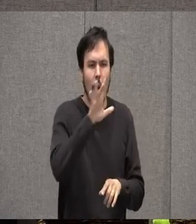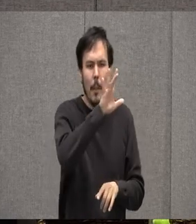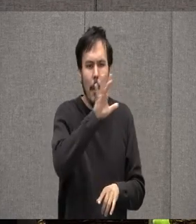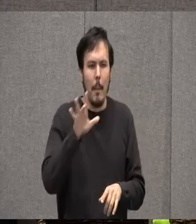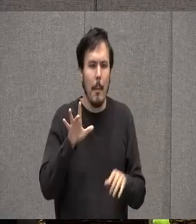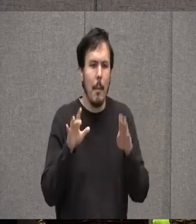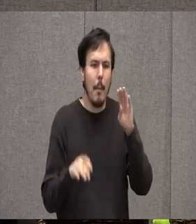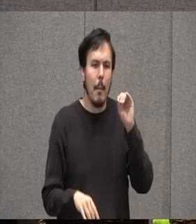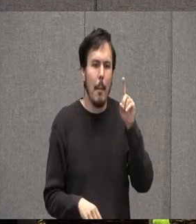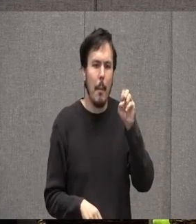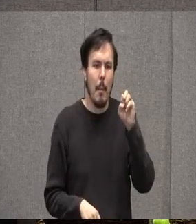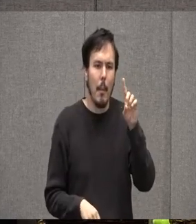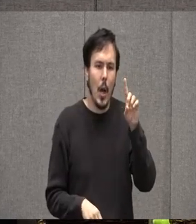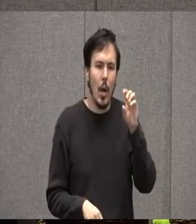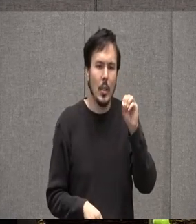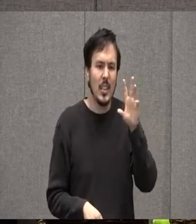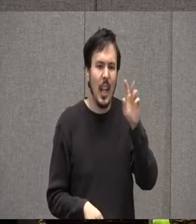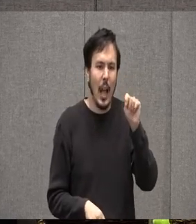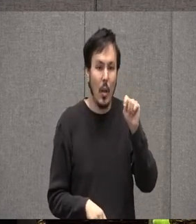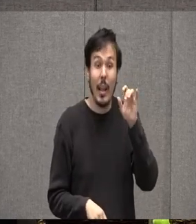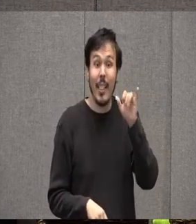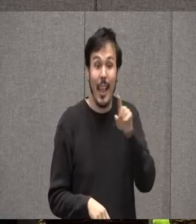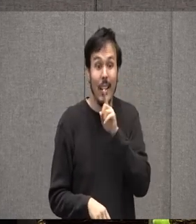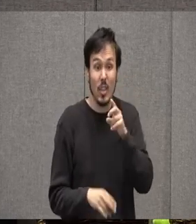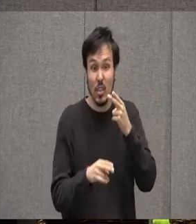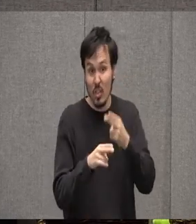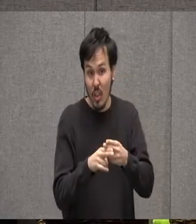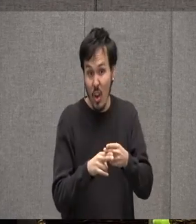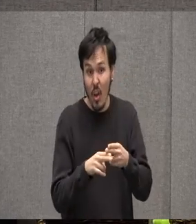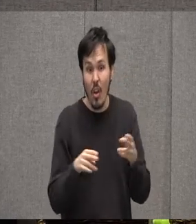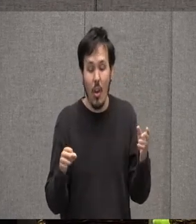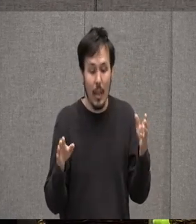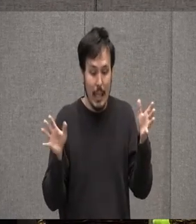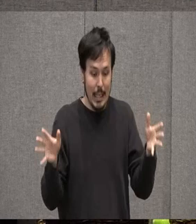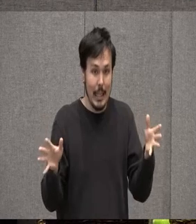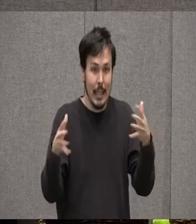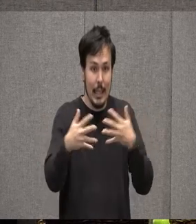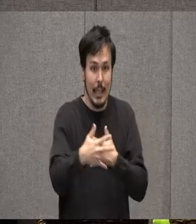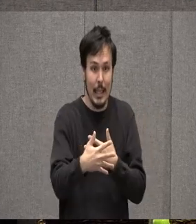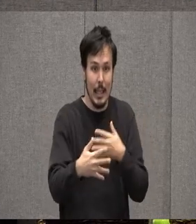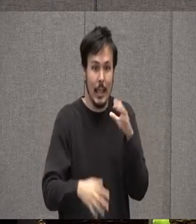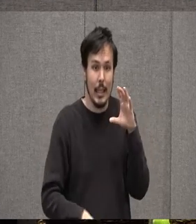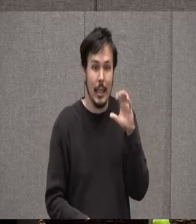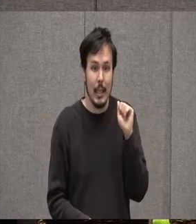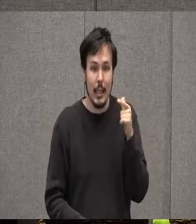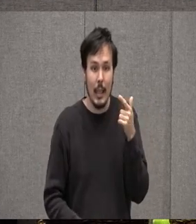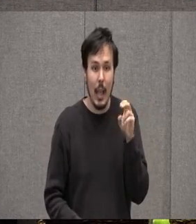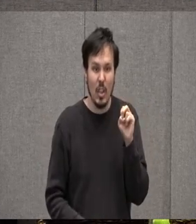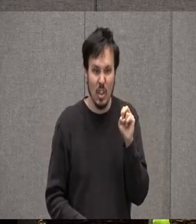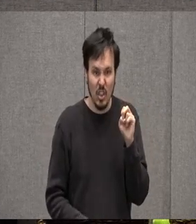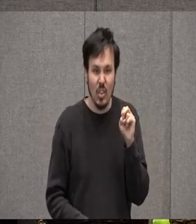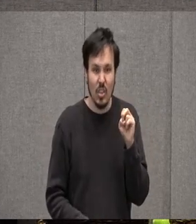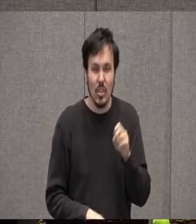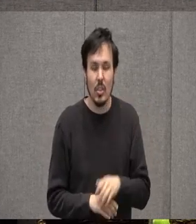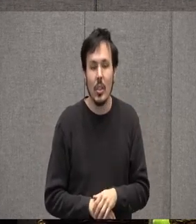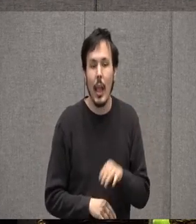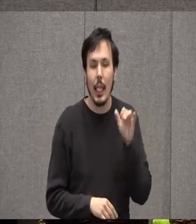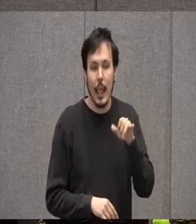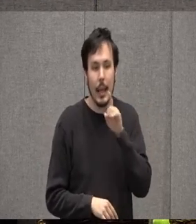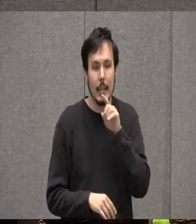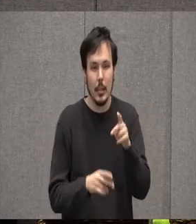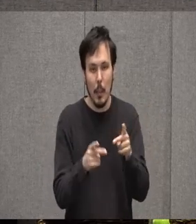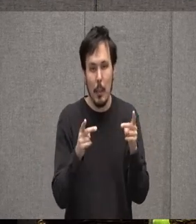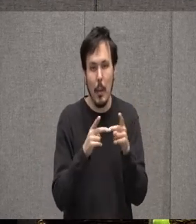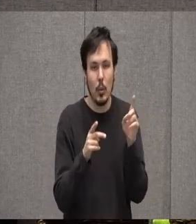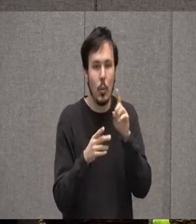KinKin puzzle, that's called a cage. A cage is what I'm trying to solve that operation and that target number in. On